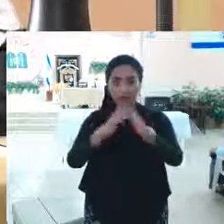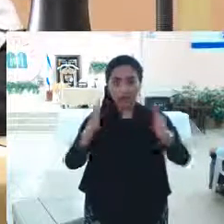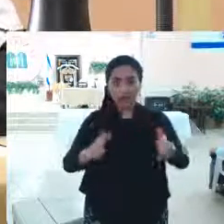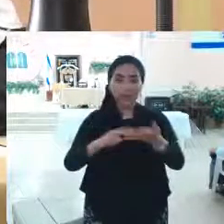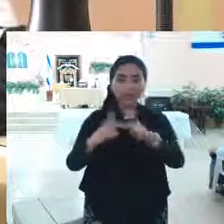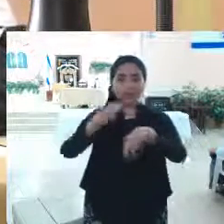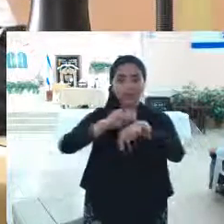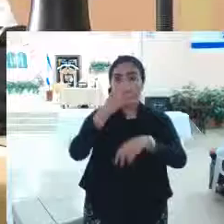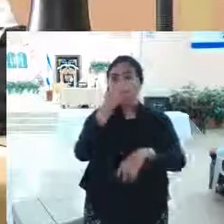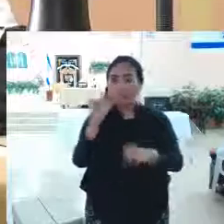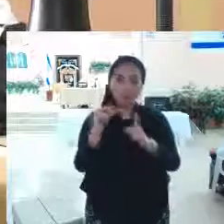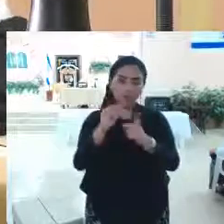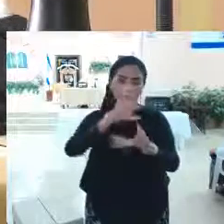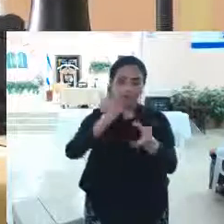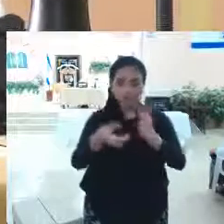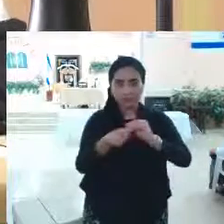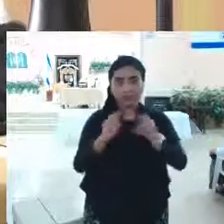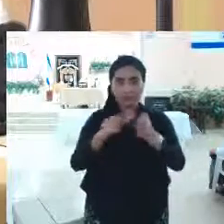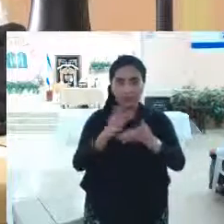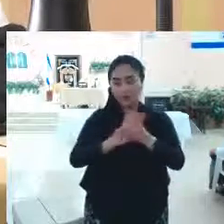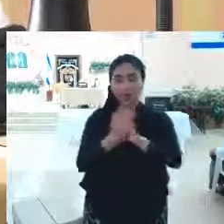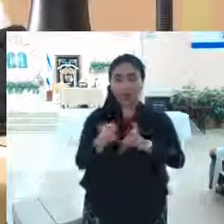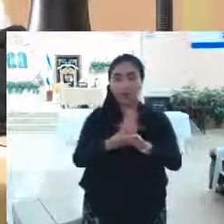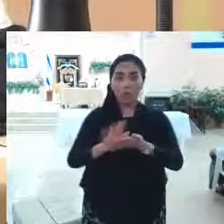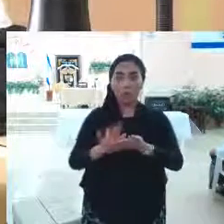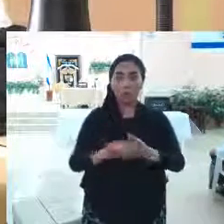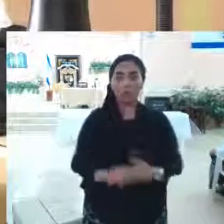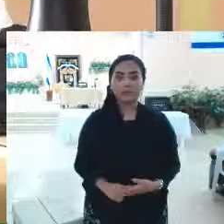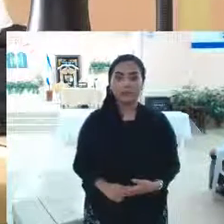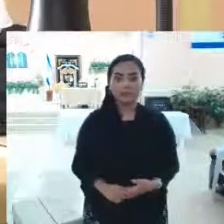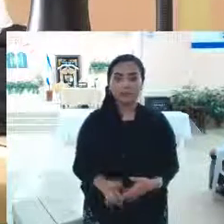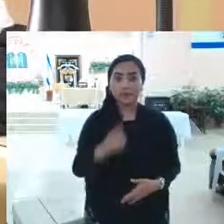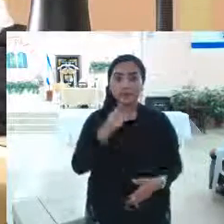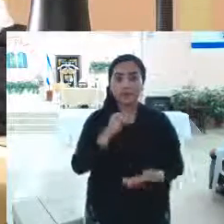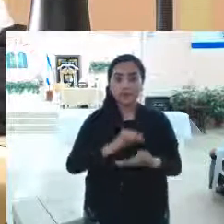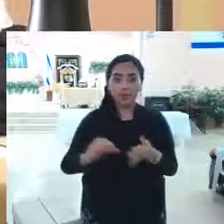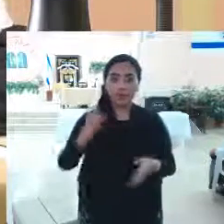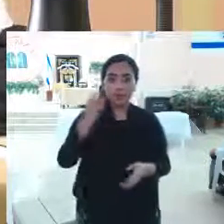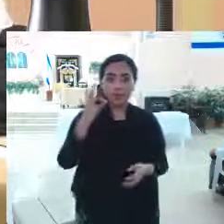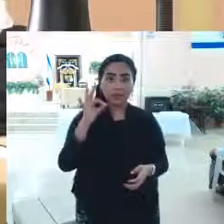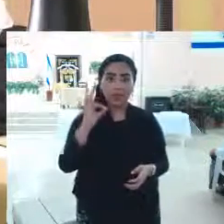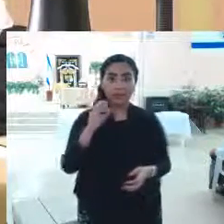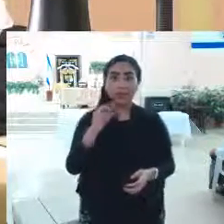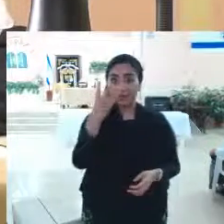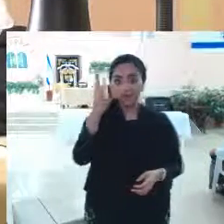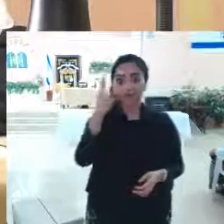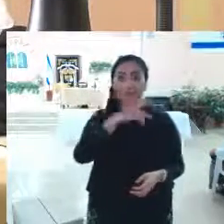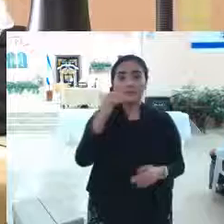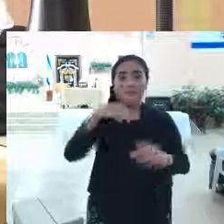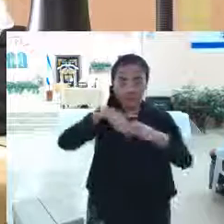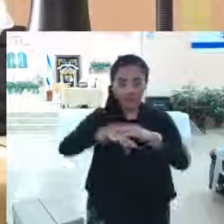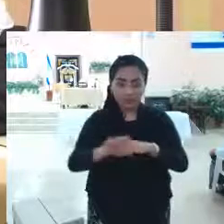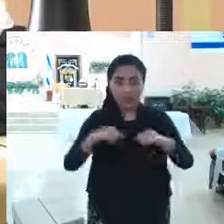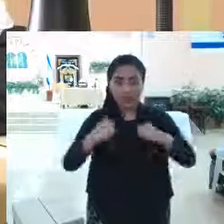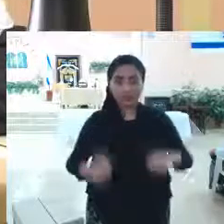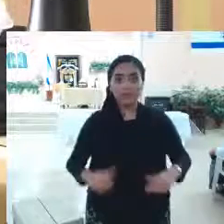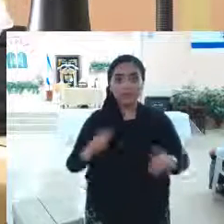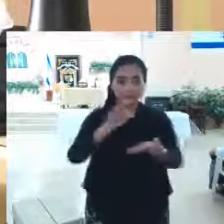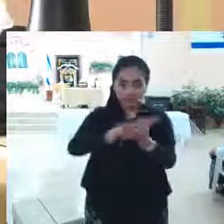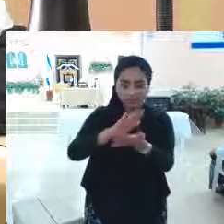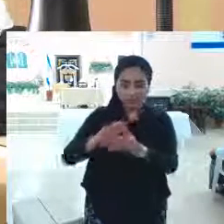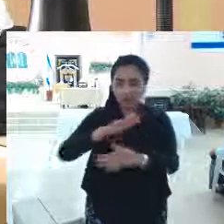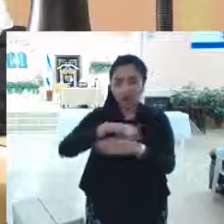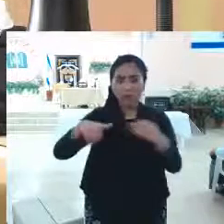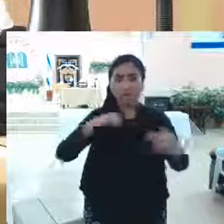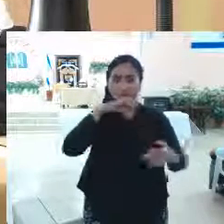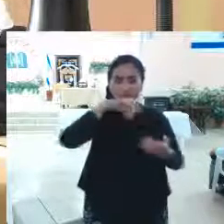Es decir, en pocas that means palabras, in just a few se words, santificaron. they sanctify Dice el themselves. 16, Verse y entrando 16. los Juanín dentro de la casa de Yahweh para limpiarla, sacaron